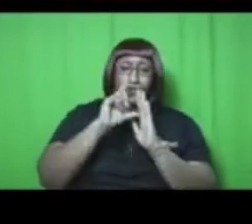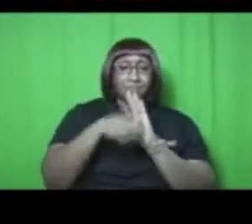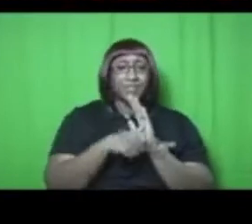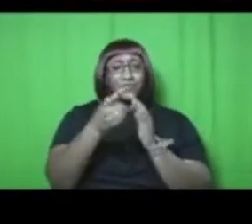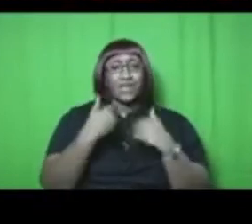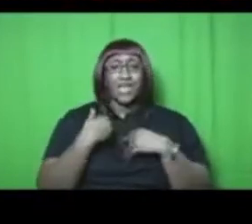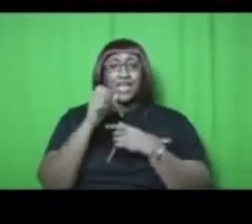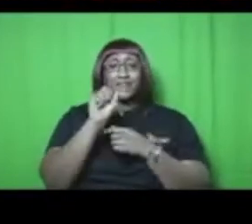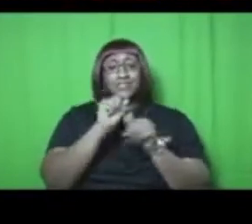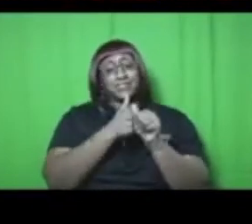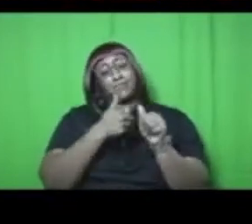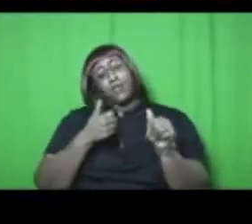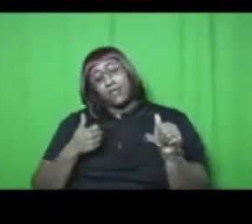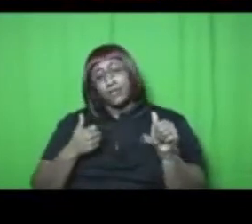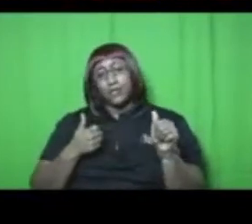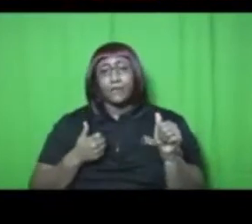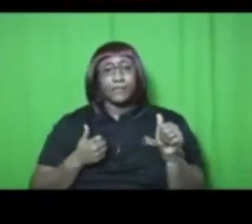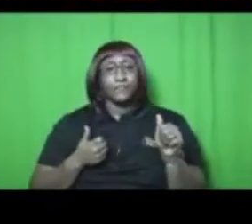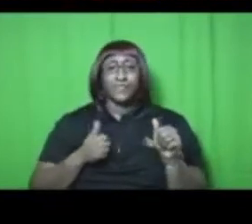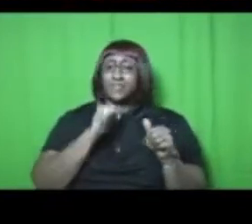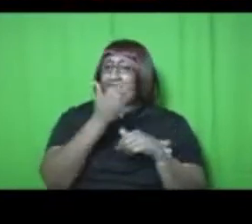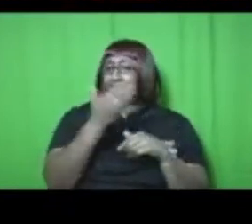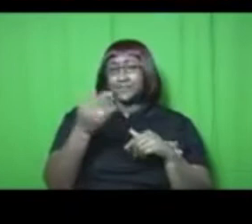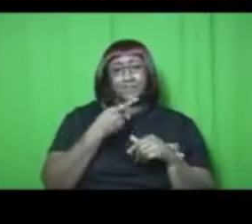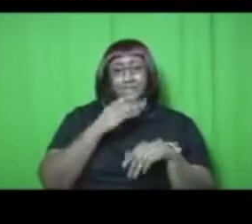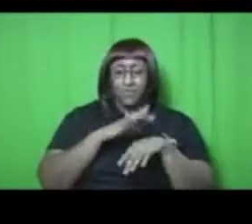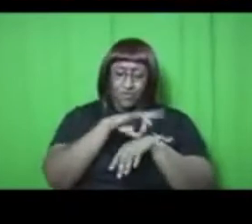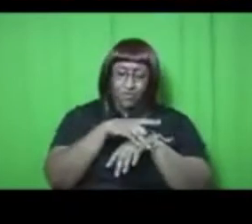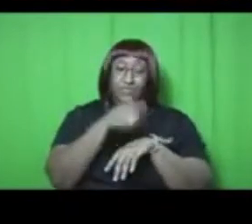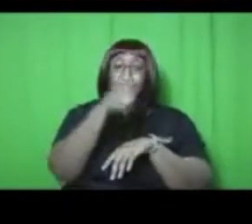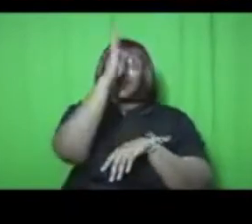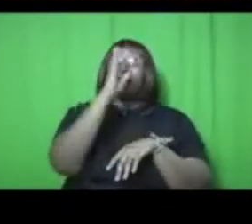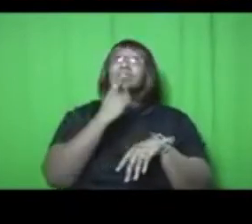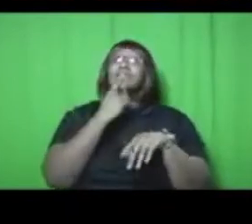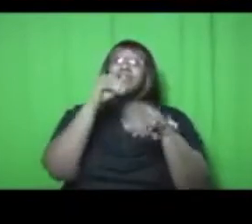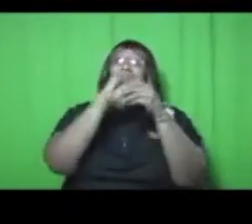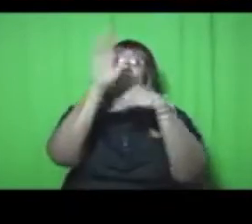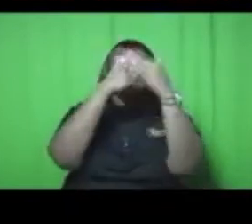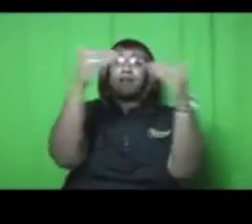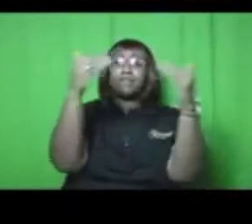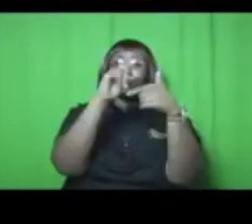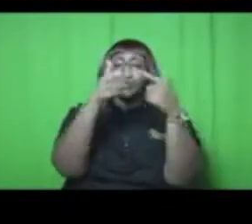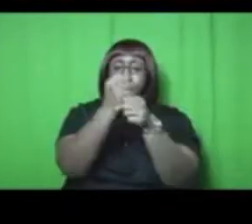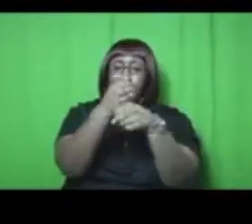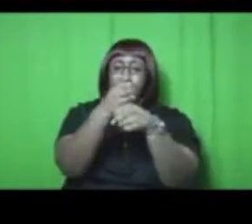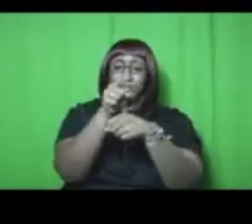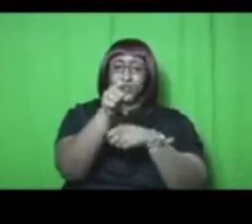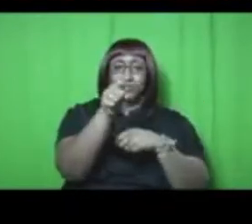had some setbacks. I know, but that ain't something that I was just saying on earth. God said it in heaven when he created you.